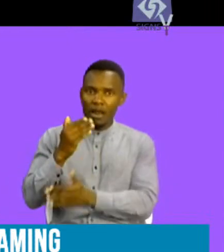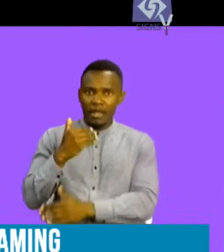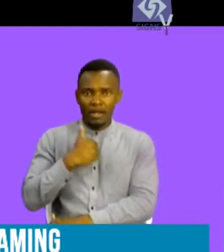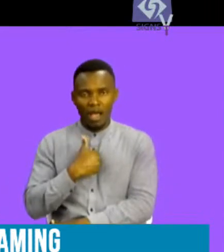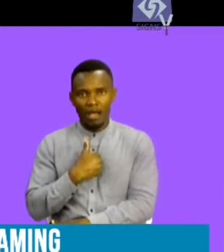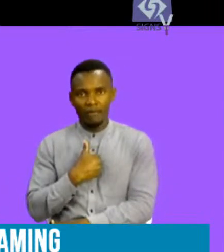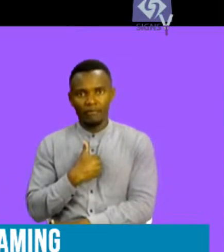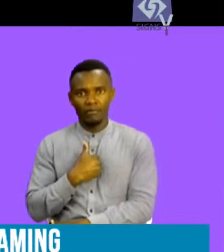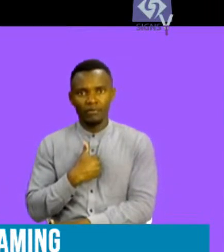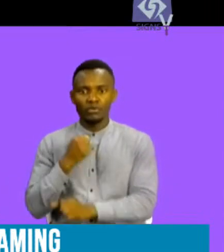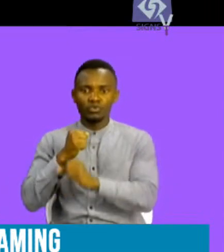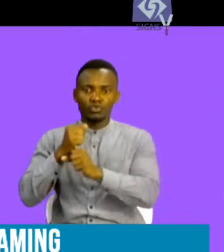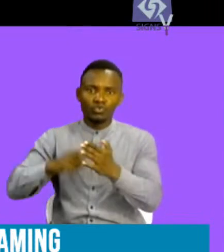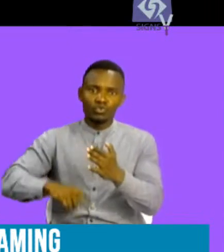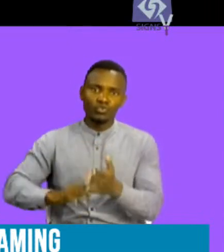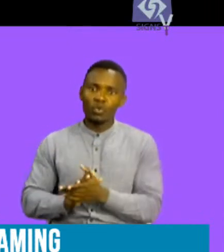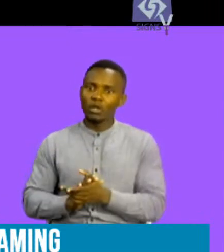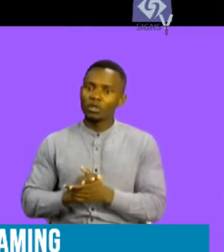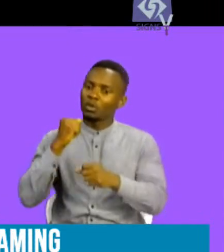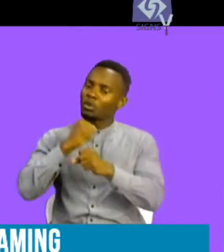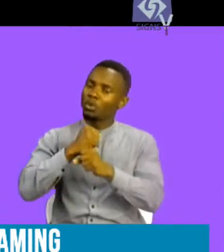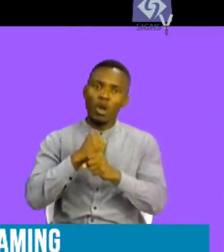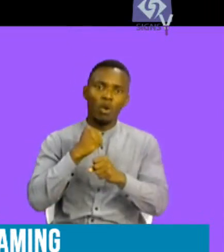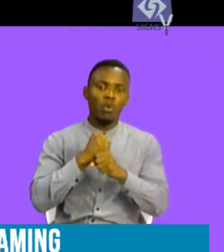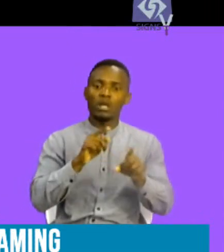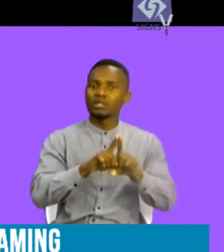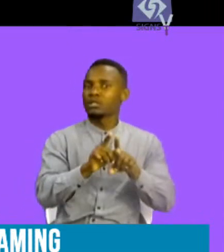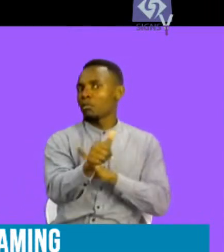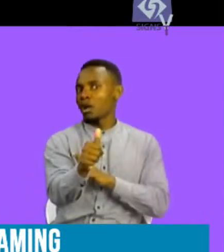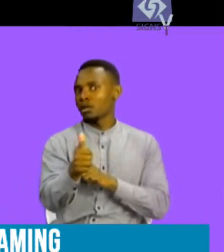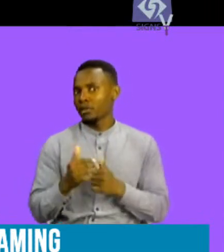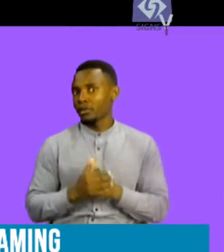go beyond boundaries, because we are